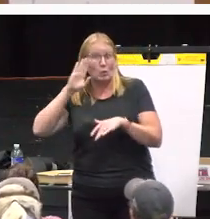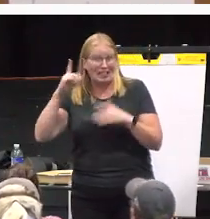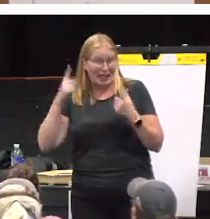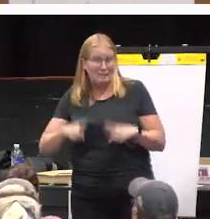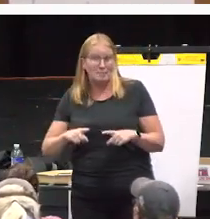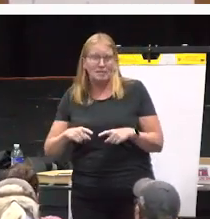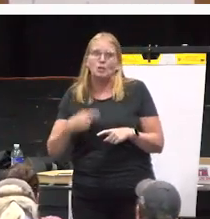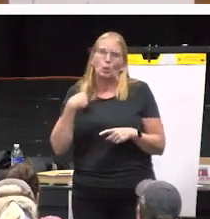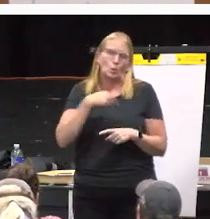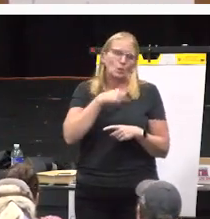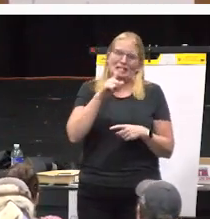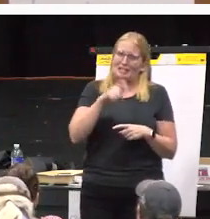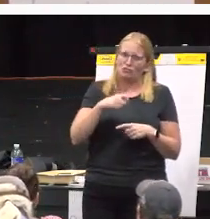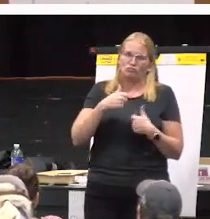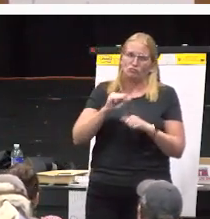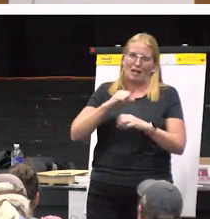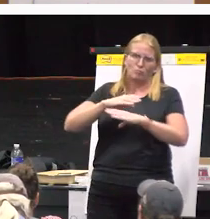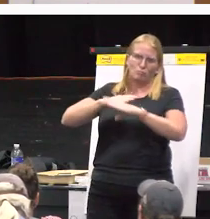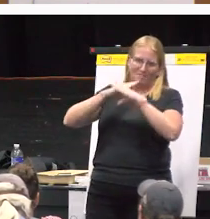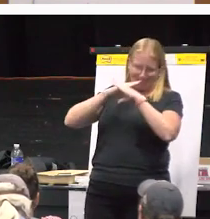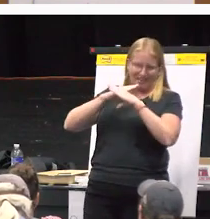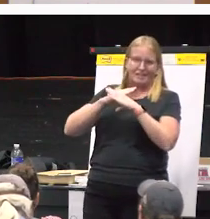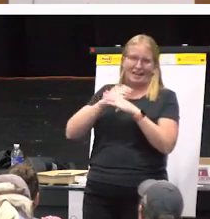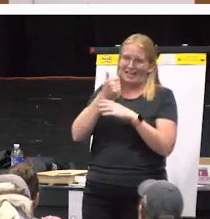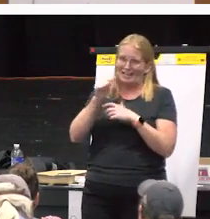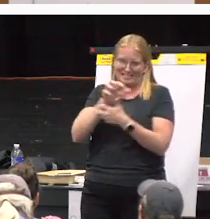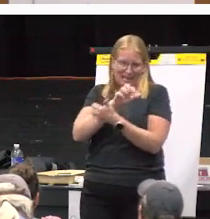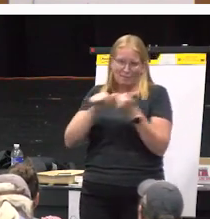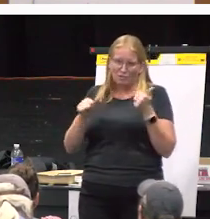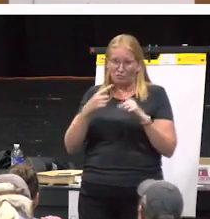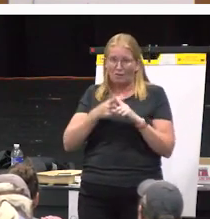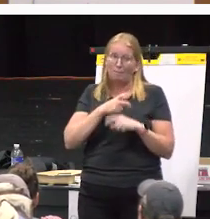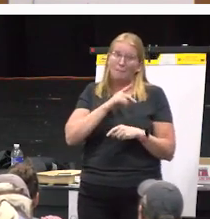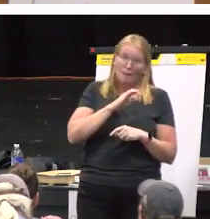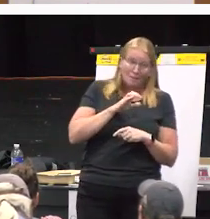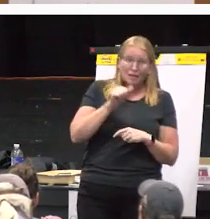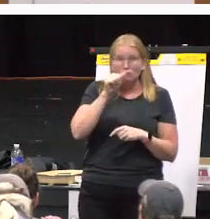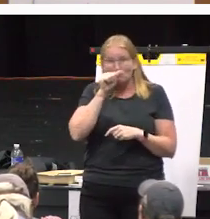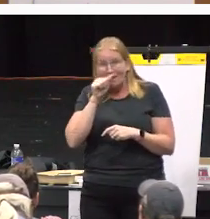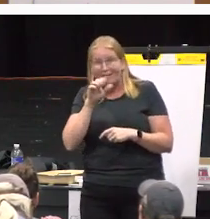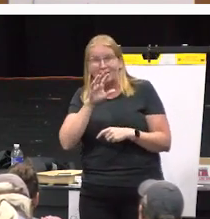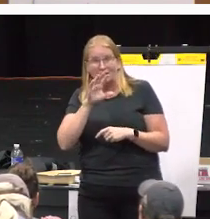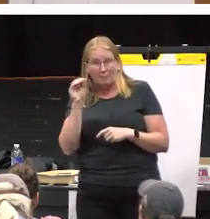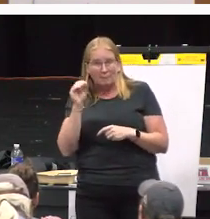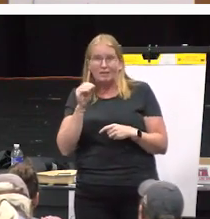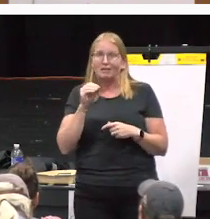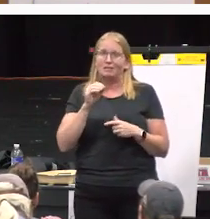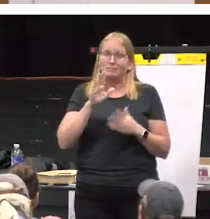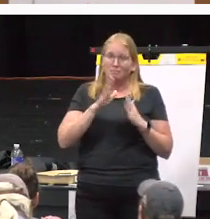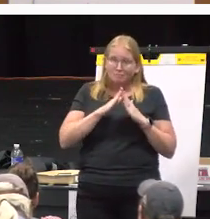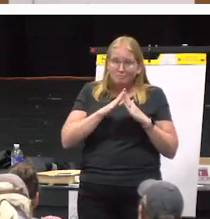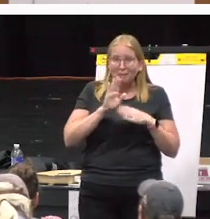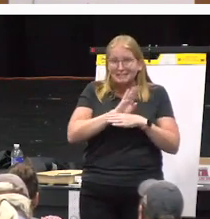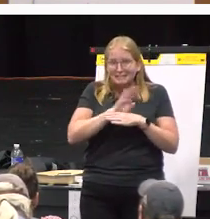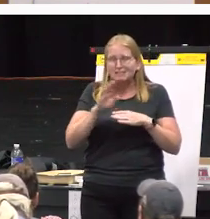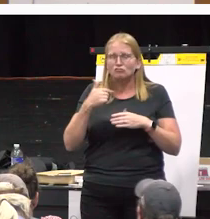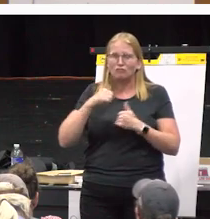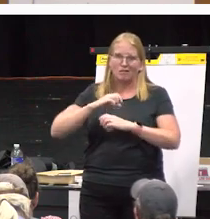do everything possible to protect public and private property, homes, stores, and downtown buildings. Currently, steps